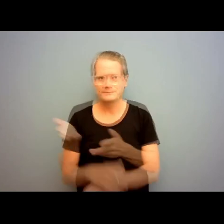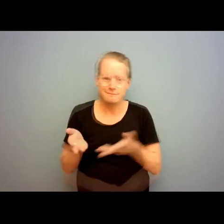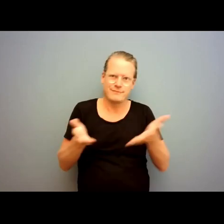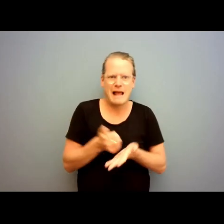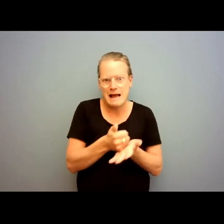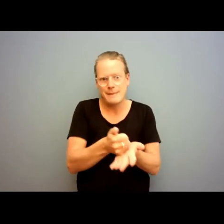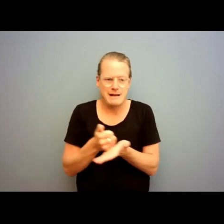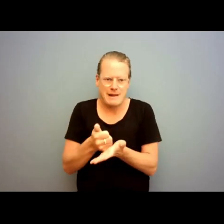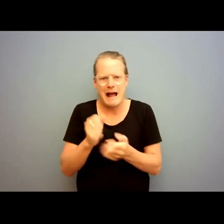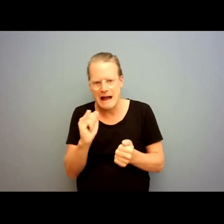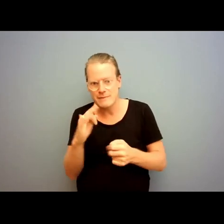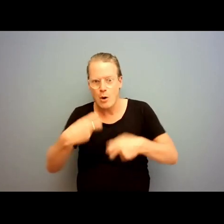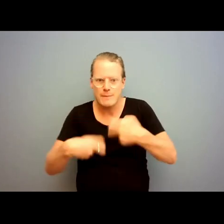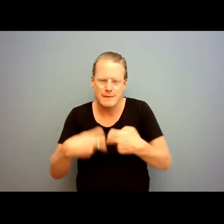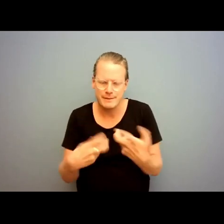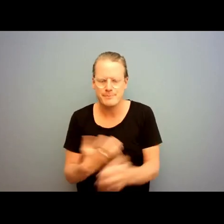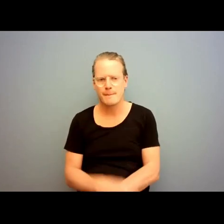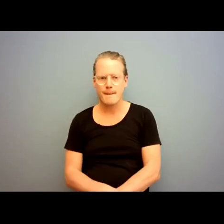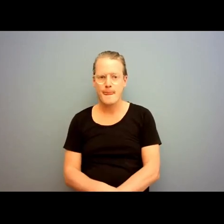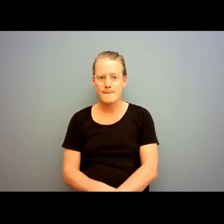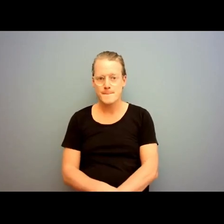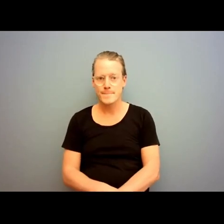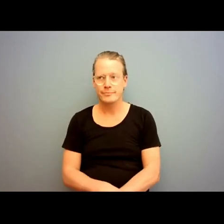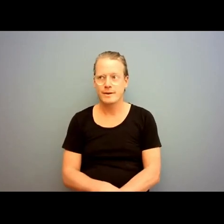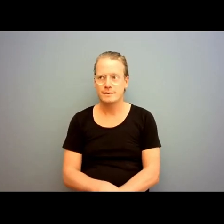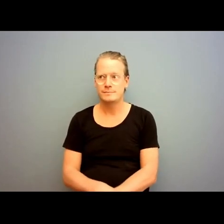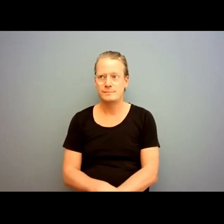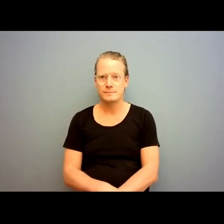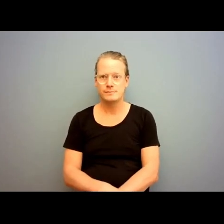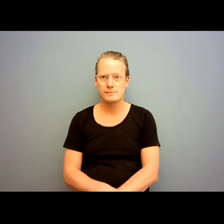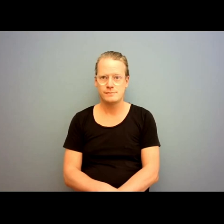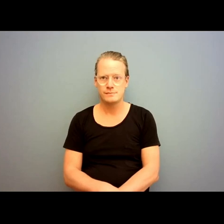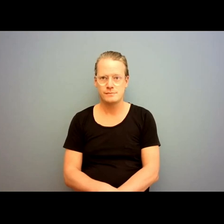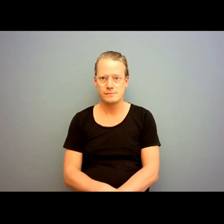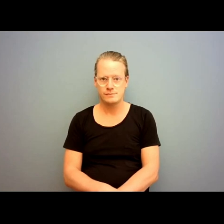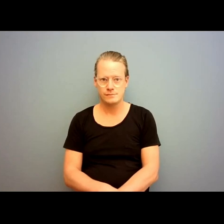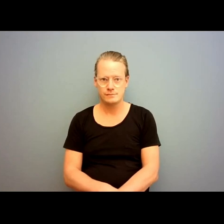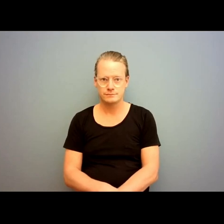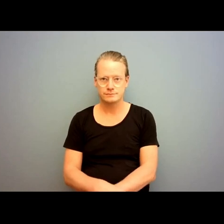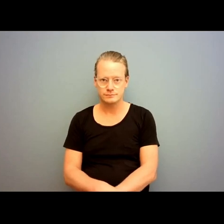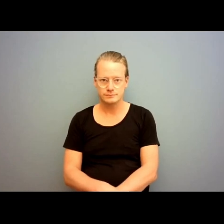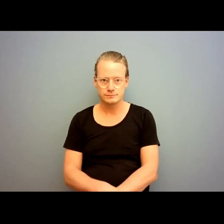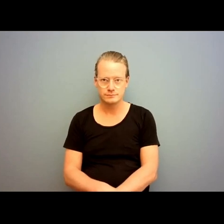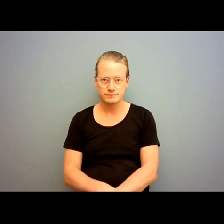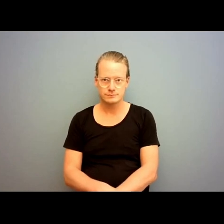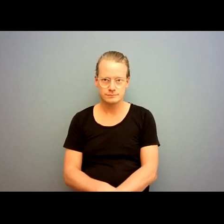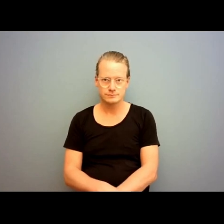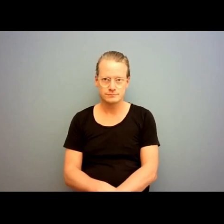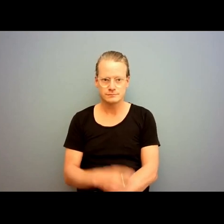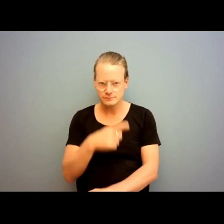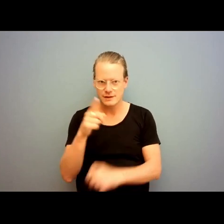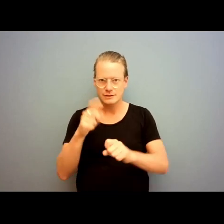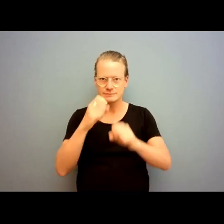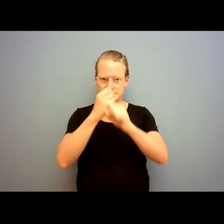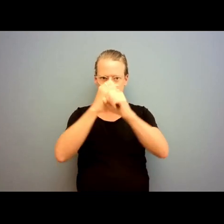meeting. And now I would like to ask you to imagine that you are not in